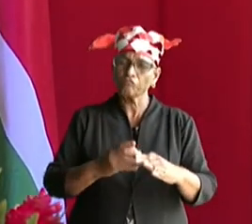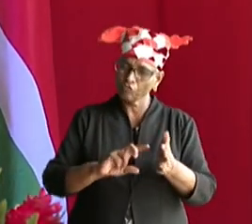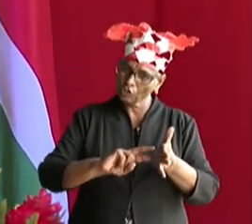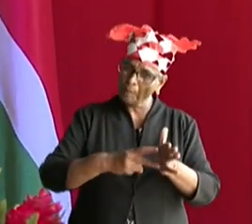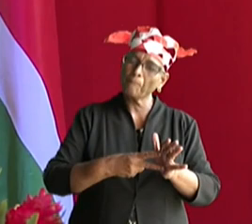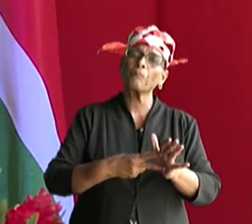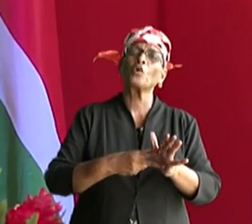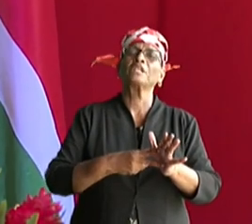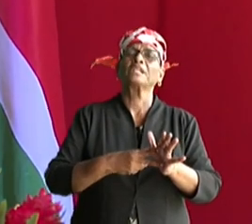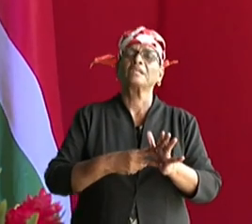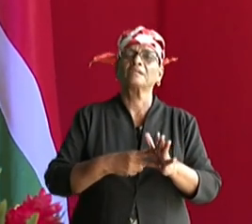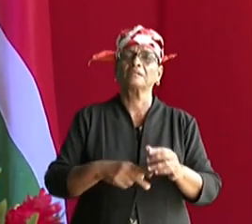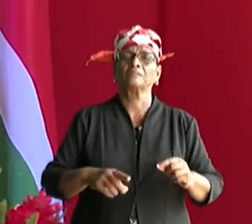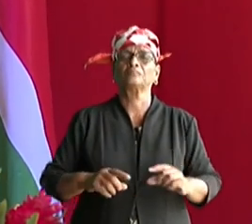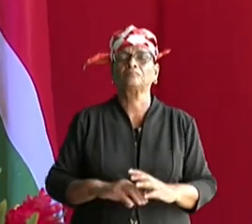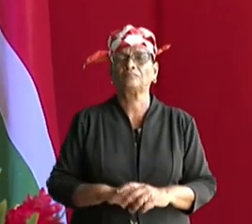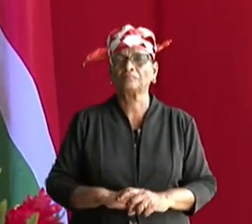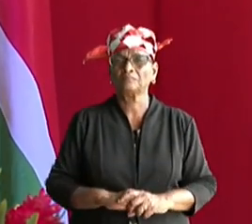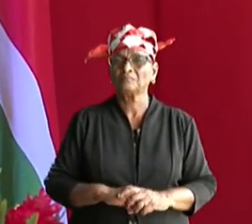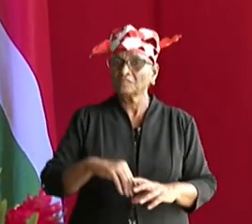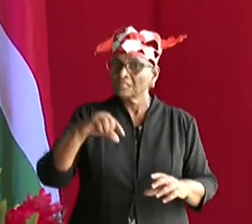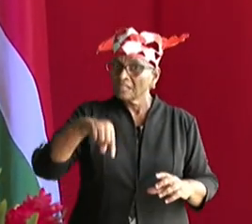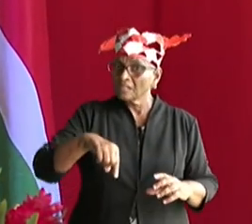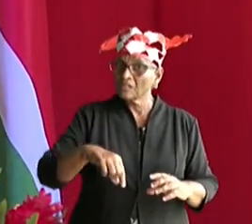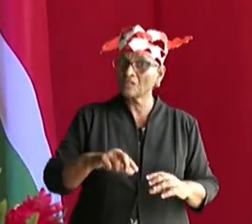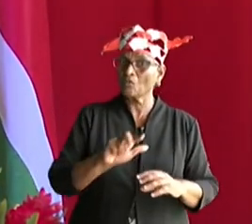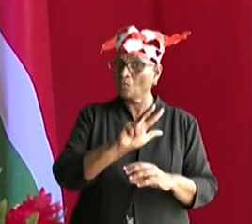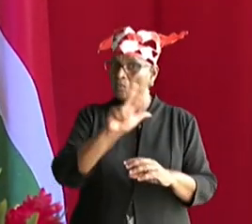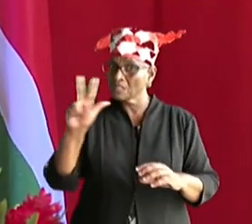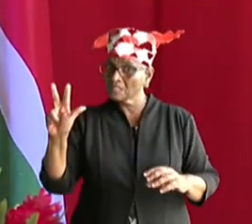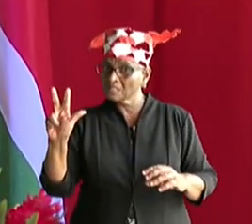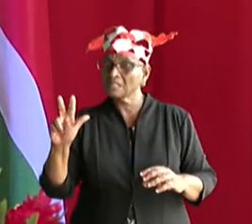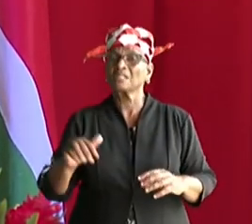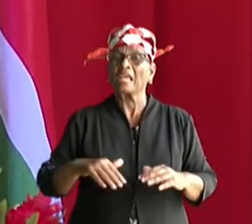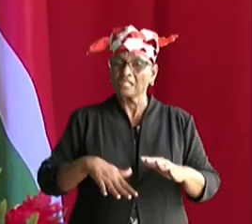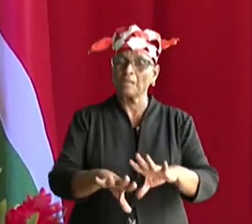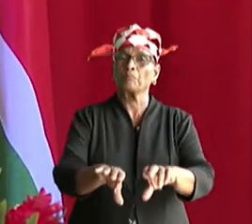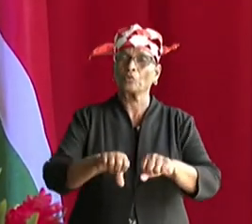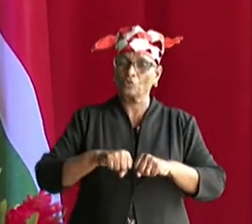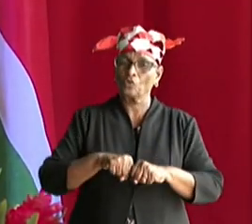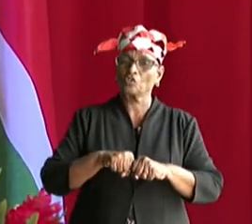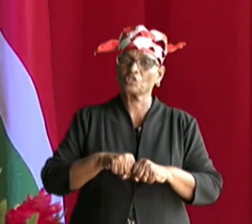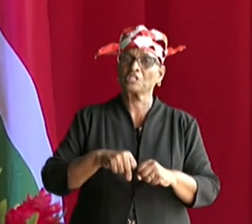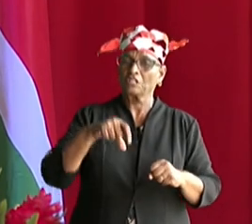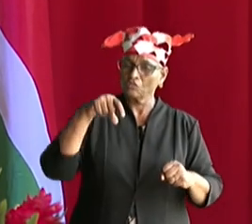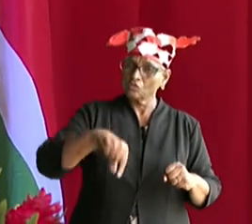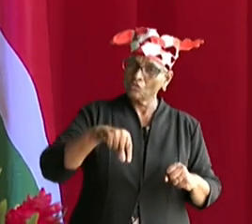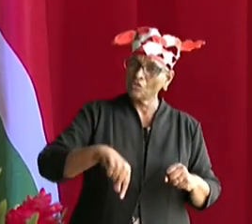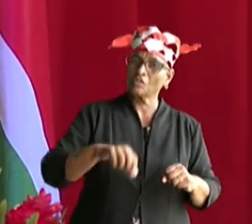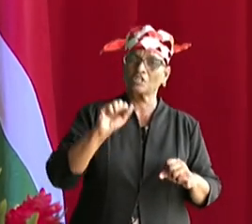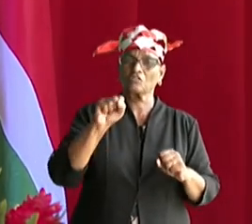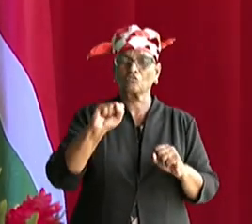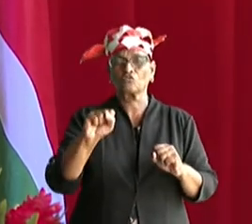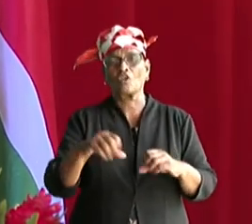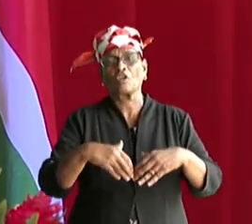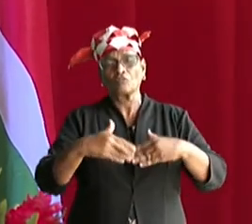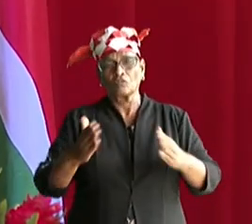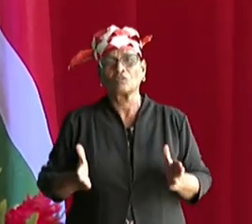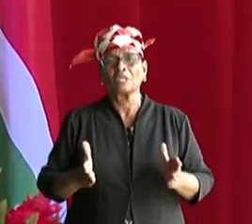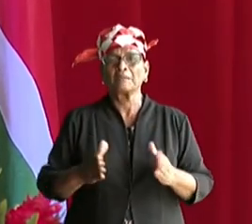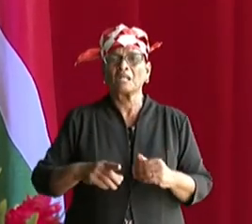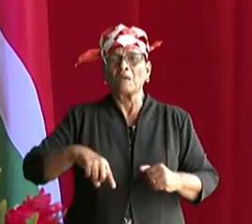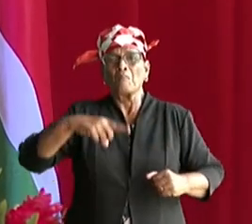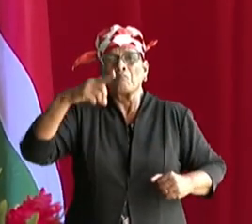political independence. Investors and entrepreneurs are now knocking at our doors,